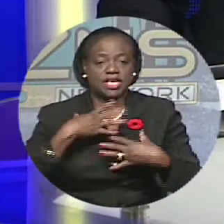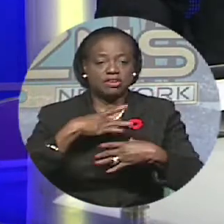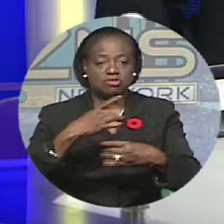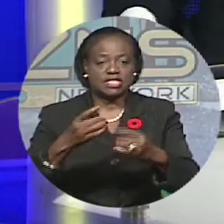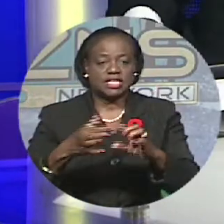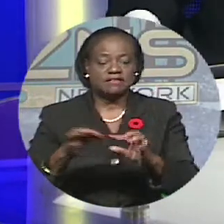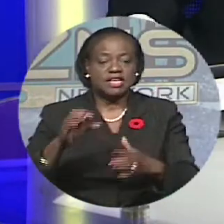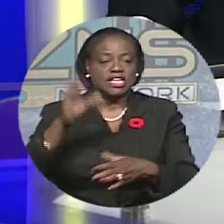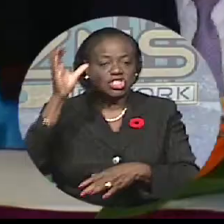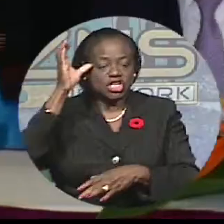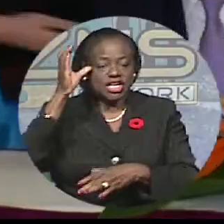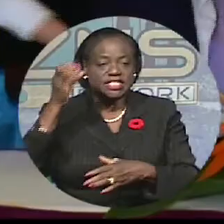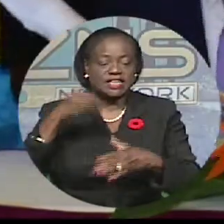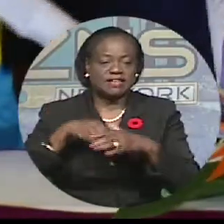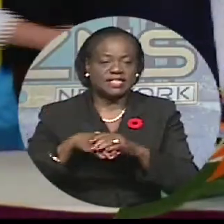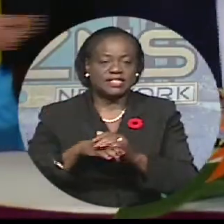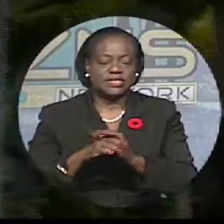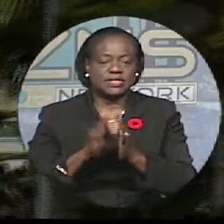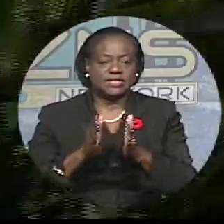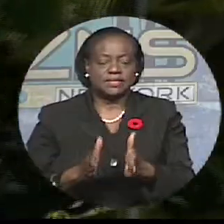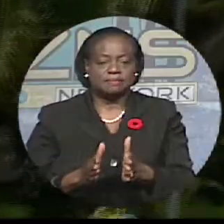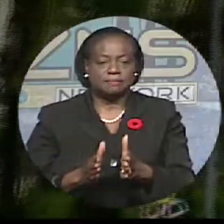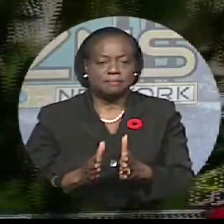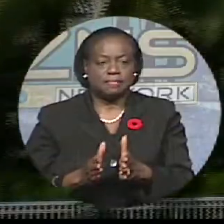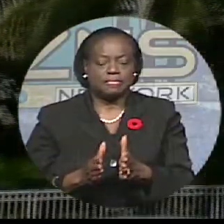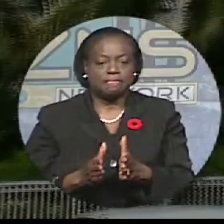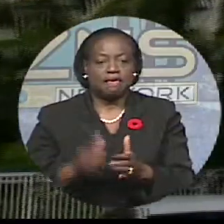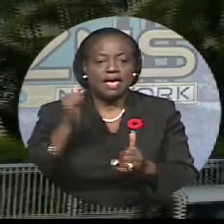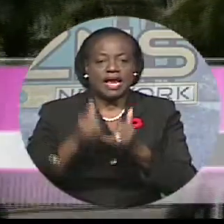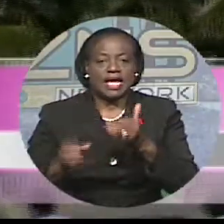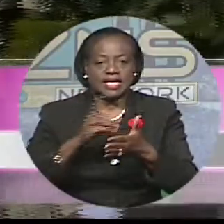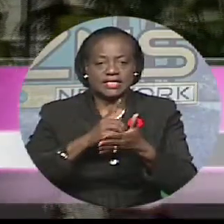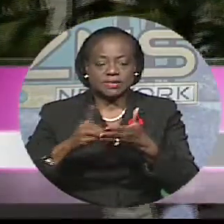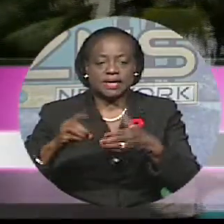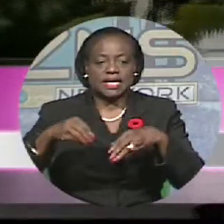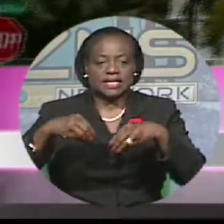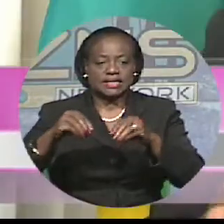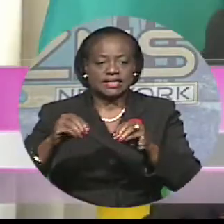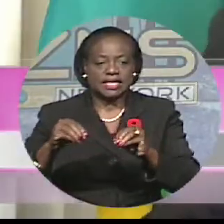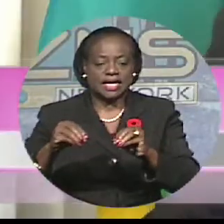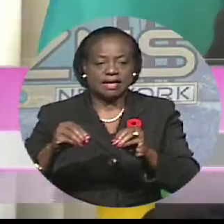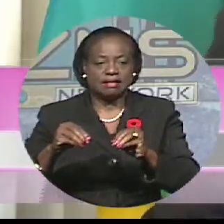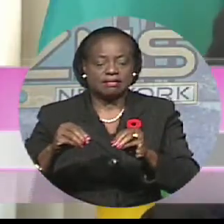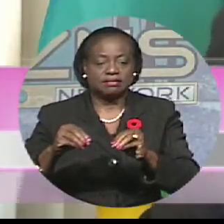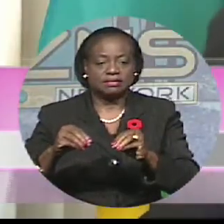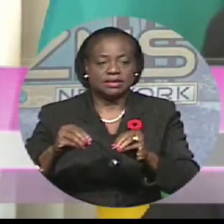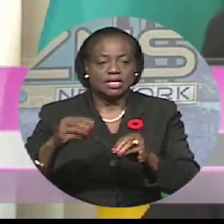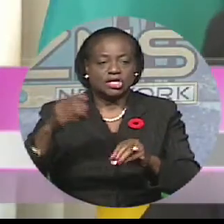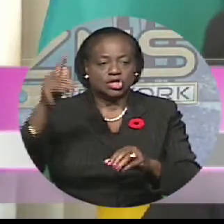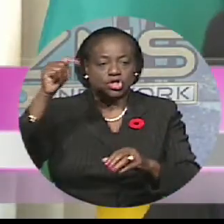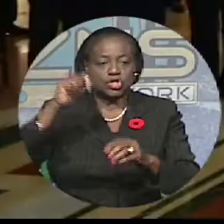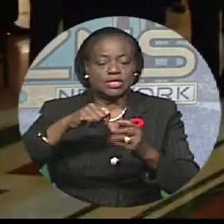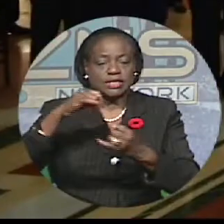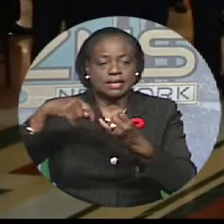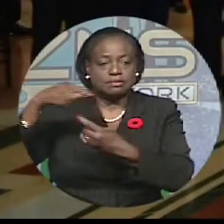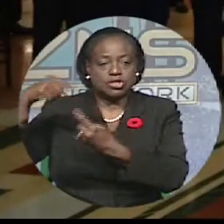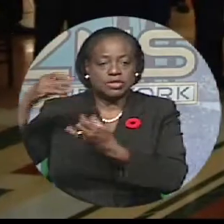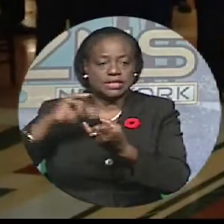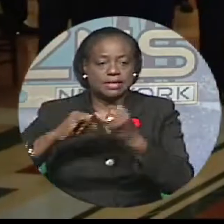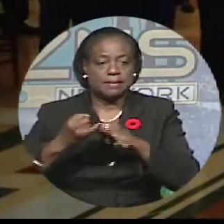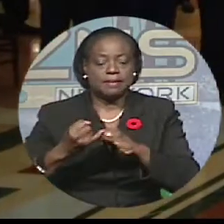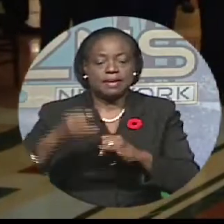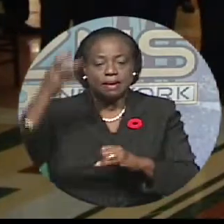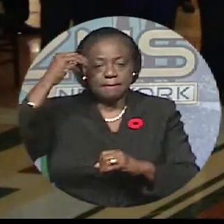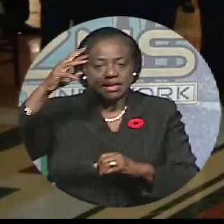investors. Following last week's sale of the British Colonial Hilton to China Construction, Tourism Minister Obi Wilshcombe says he welcomes